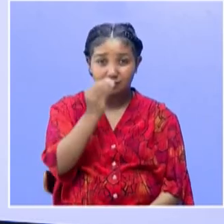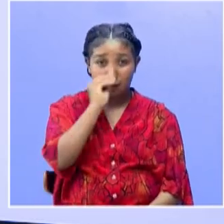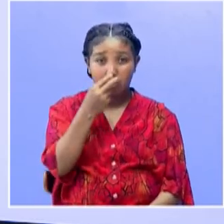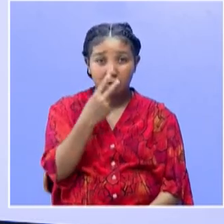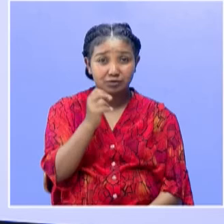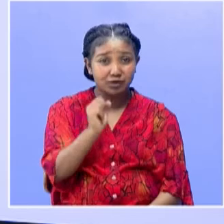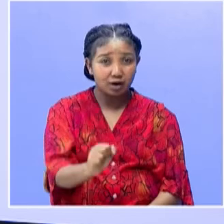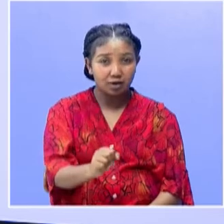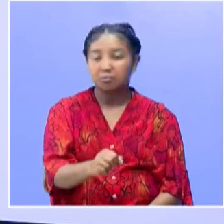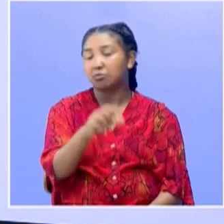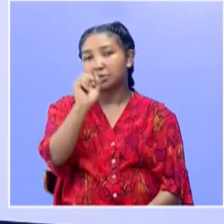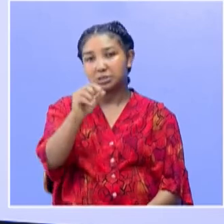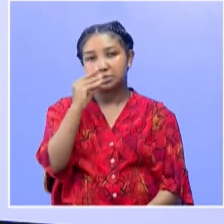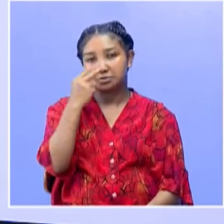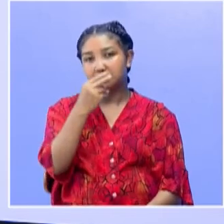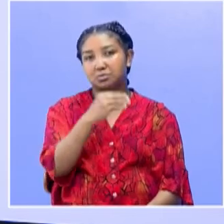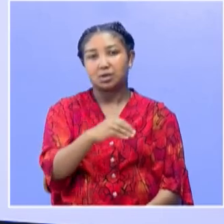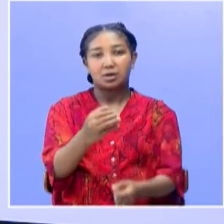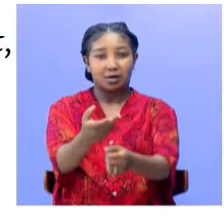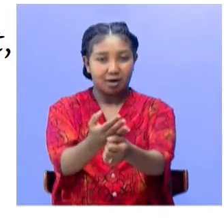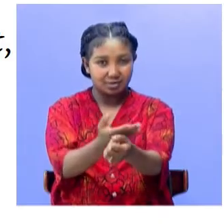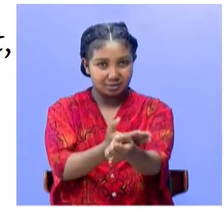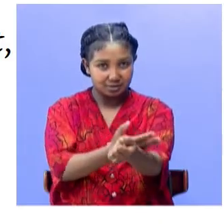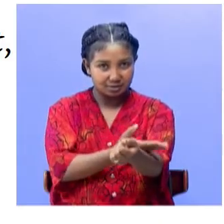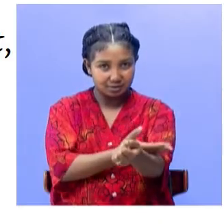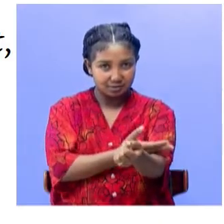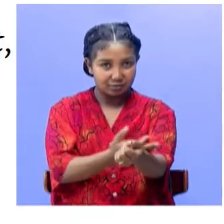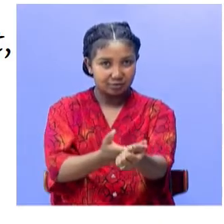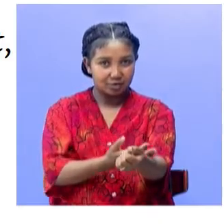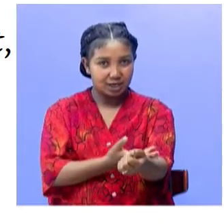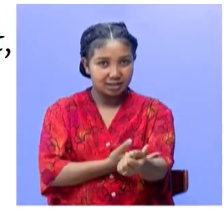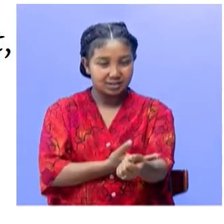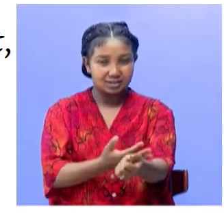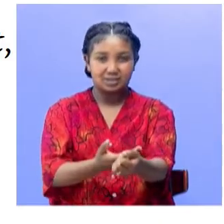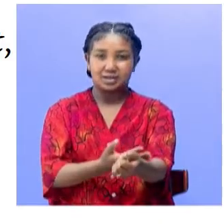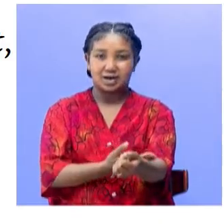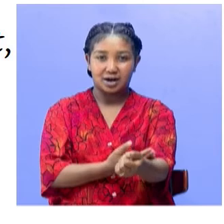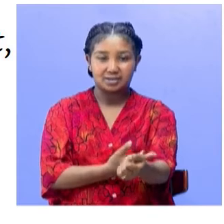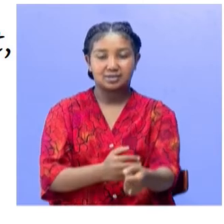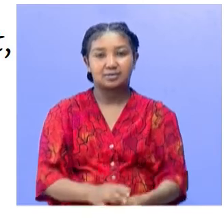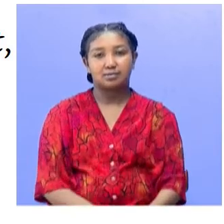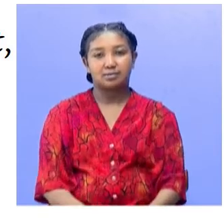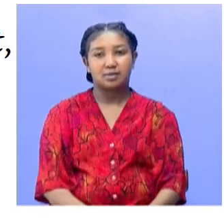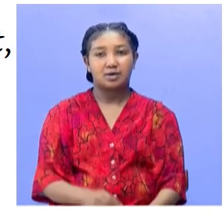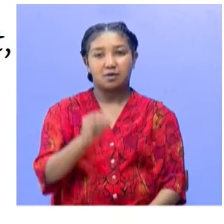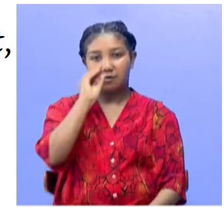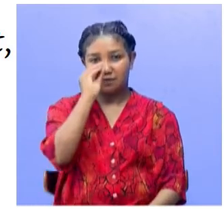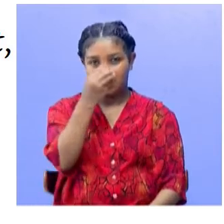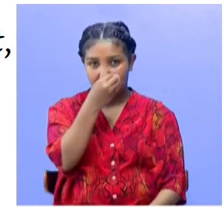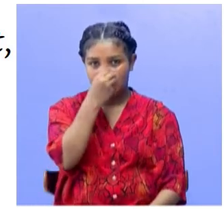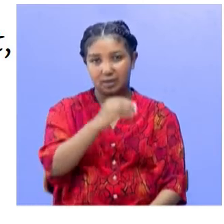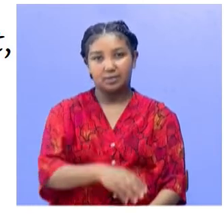you see a flower? Yes, you can. Grass. Yeah? Grass. Flower.